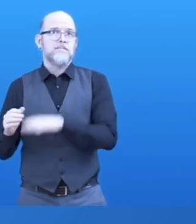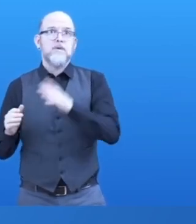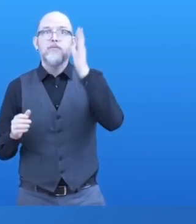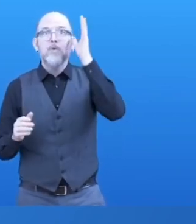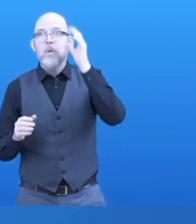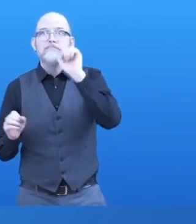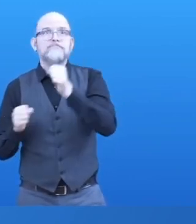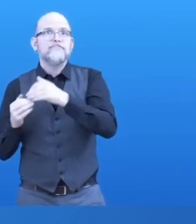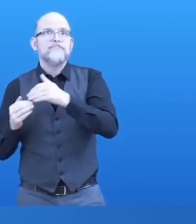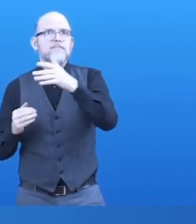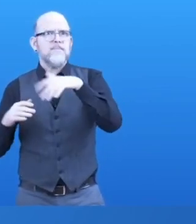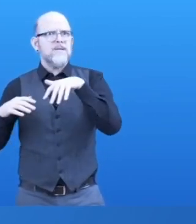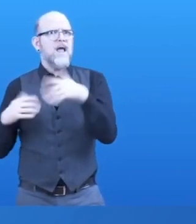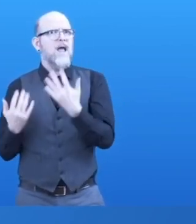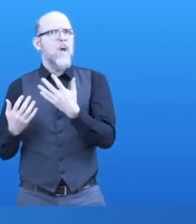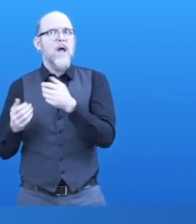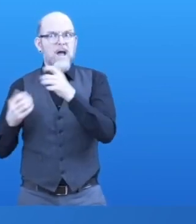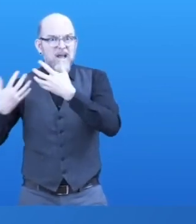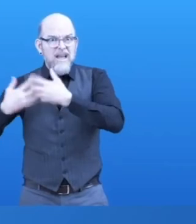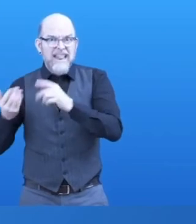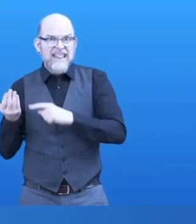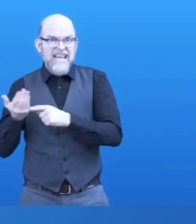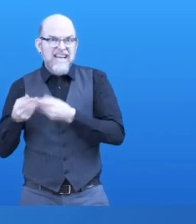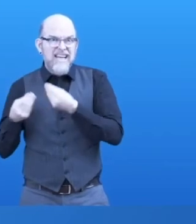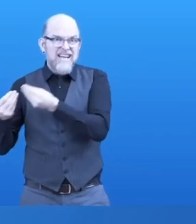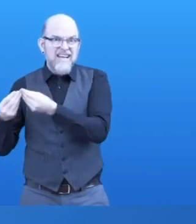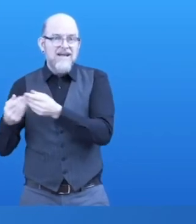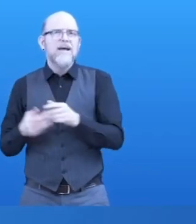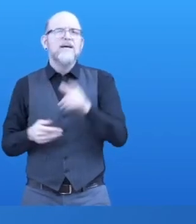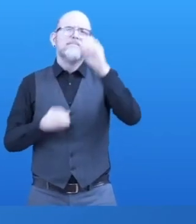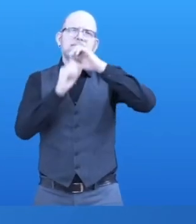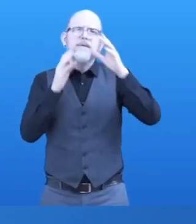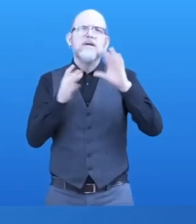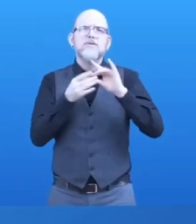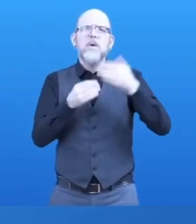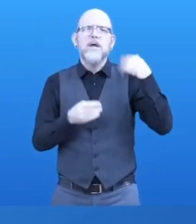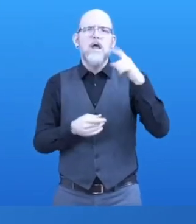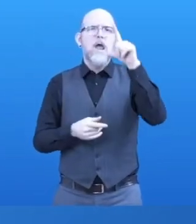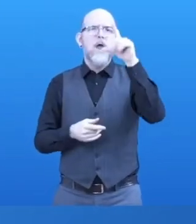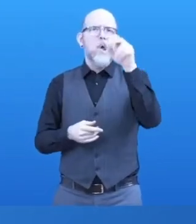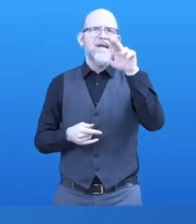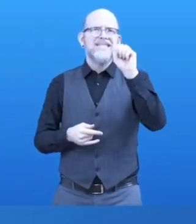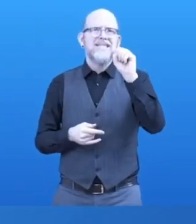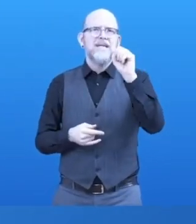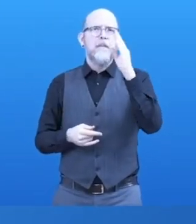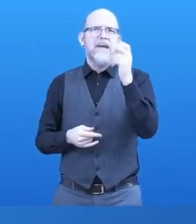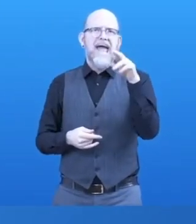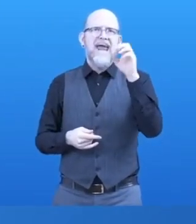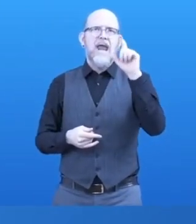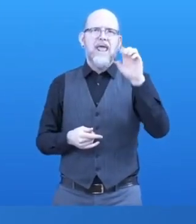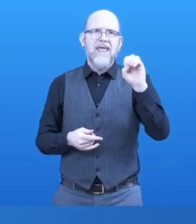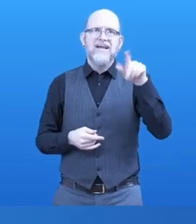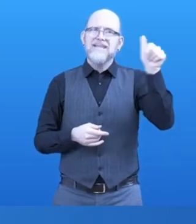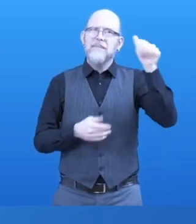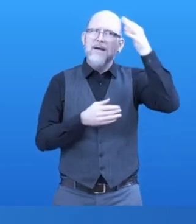tactile alphabet so that blind children will no longer be in alphabets. And living in the 21st century, the future is even brighter.